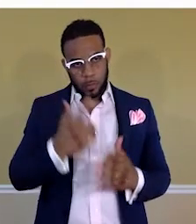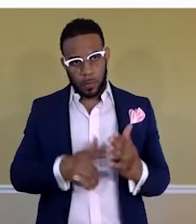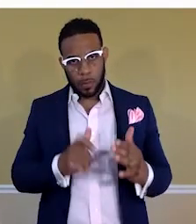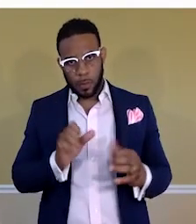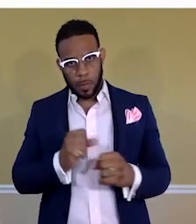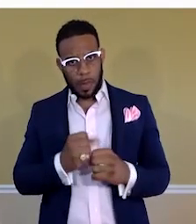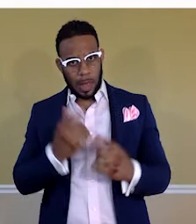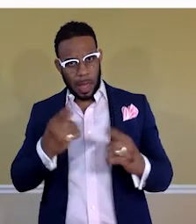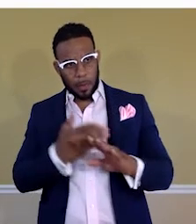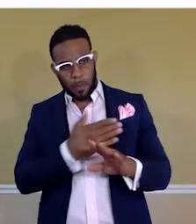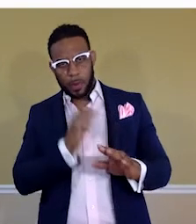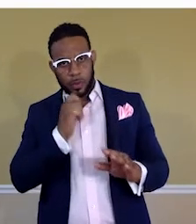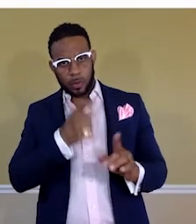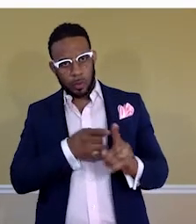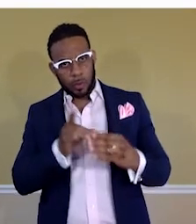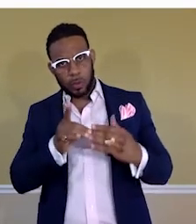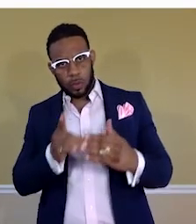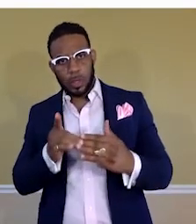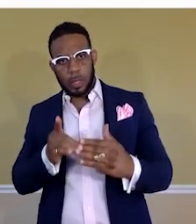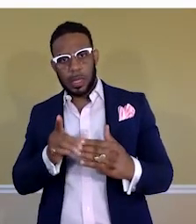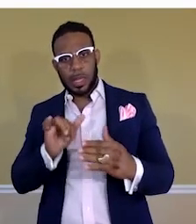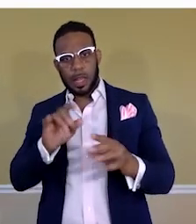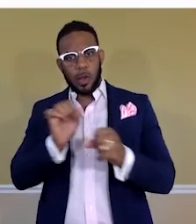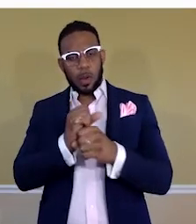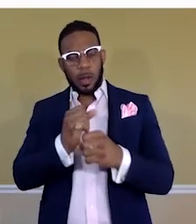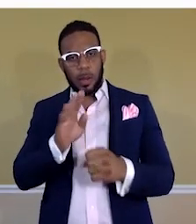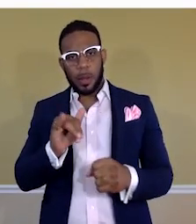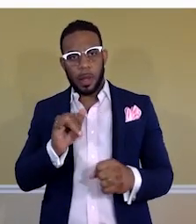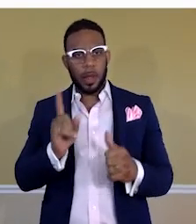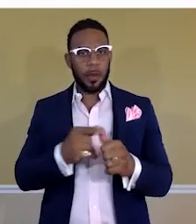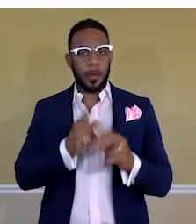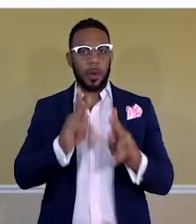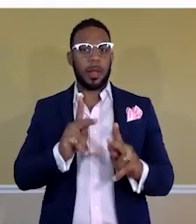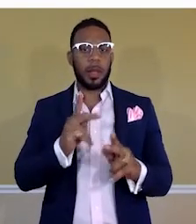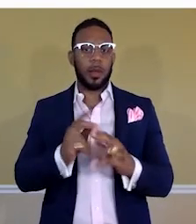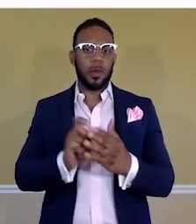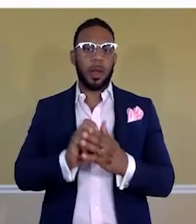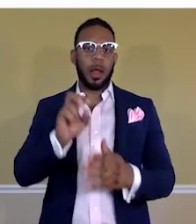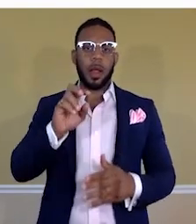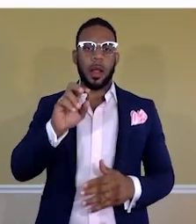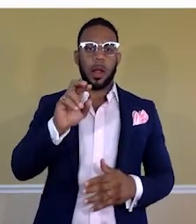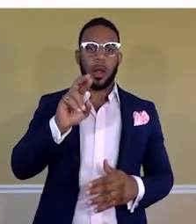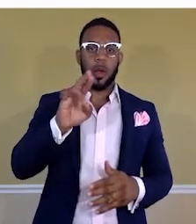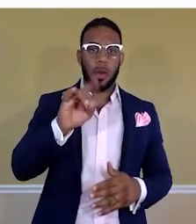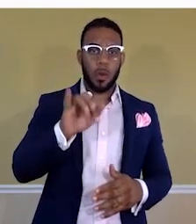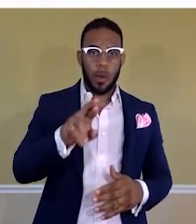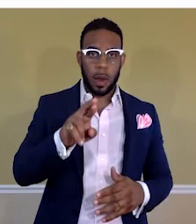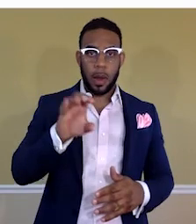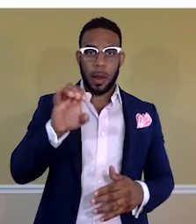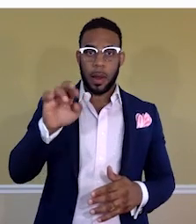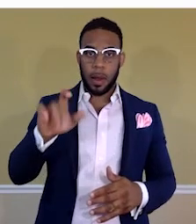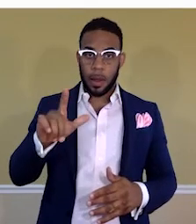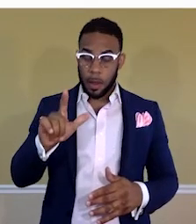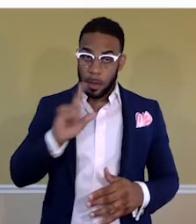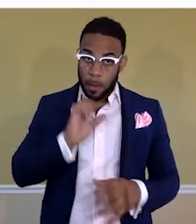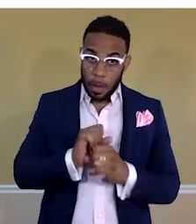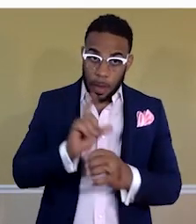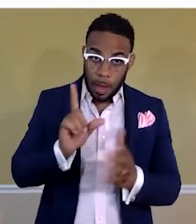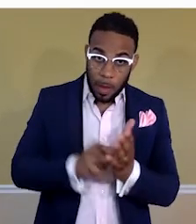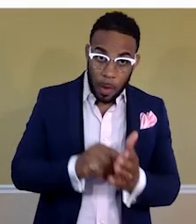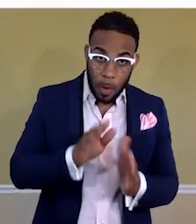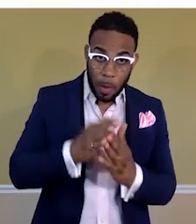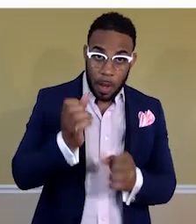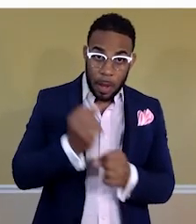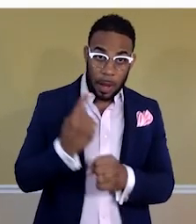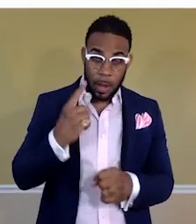heard before as the bullet journal method, which was created by a person named Ryder Carroll. They just actually came out with a book last